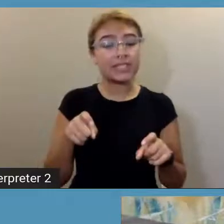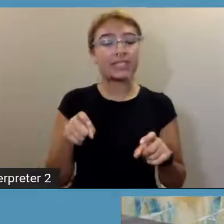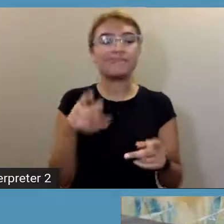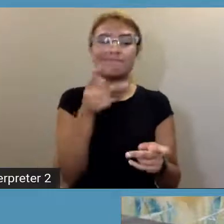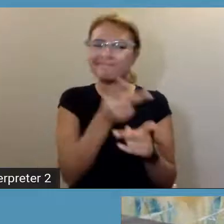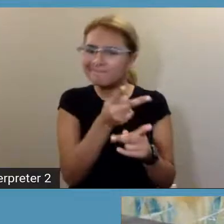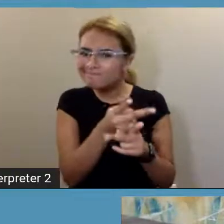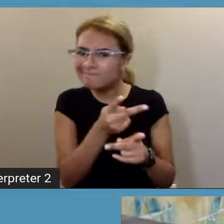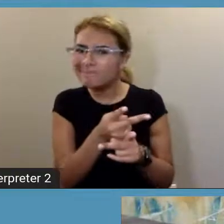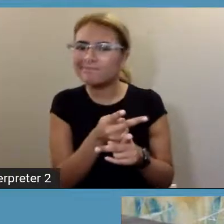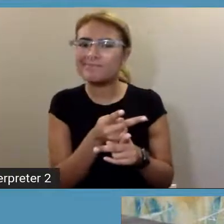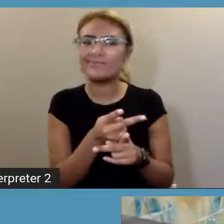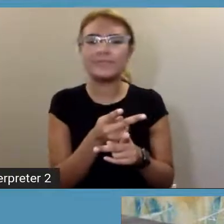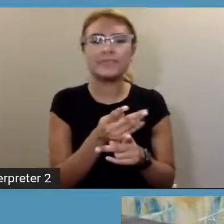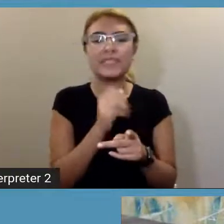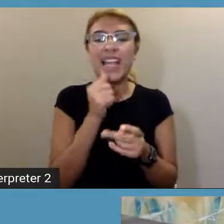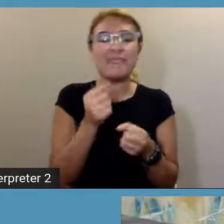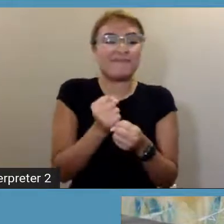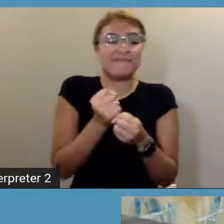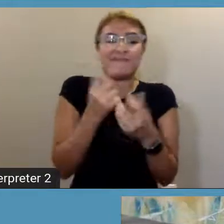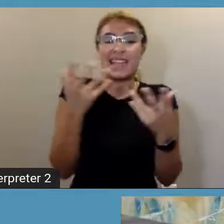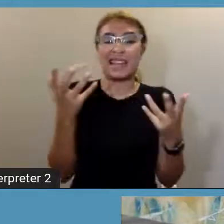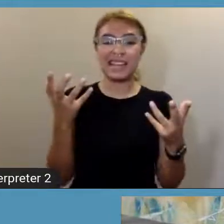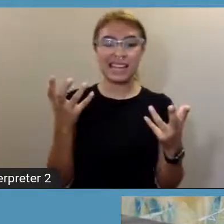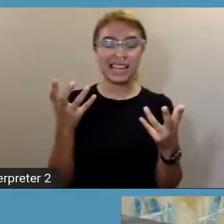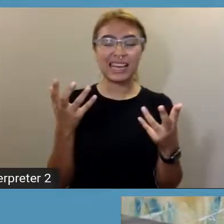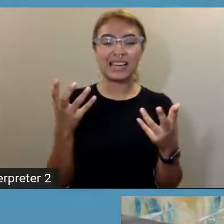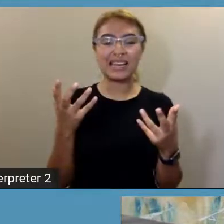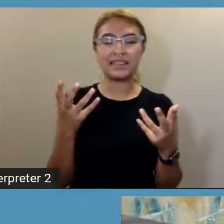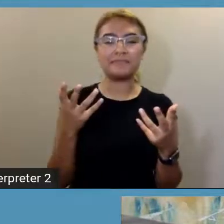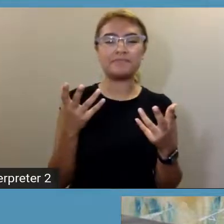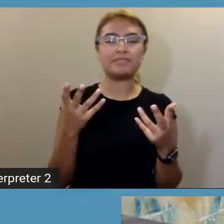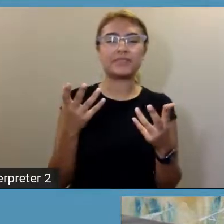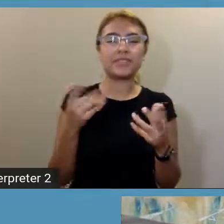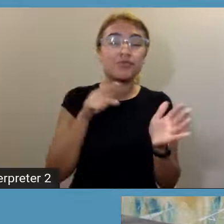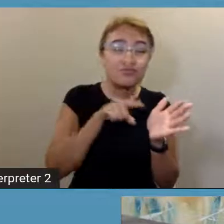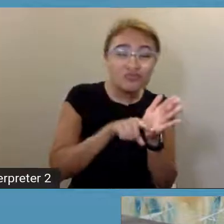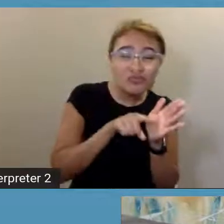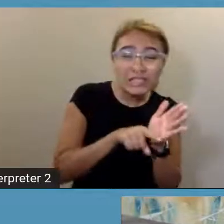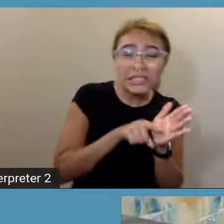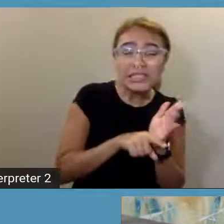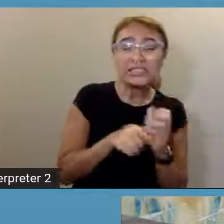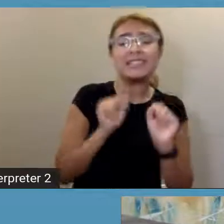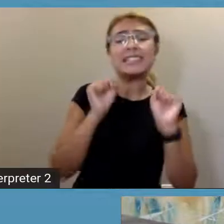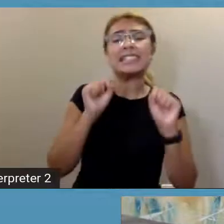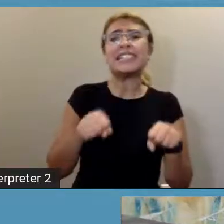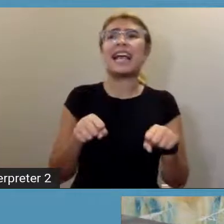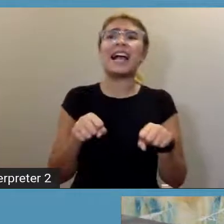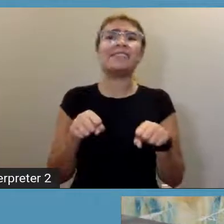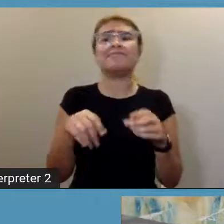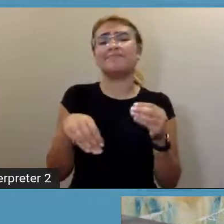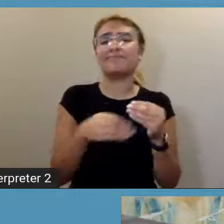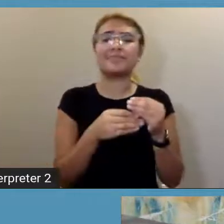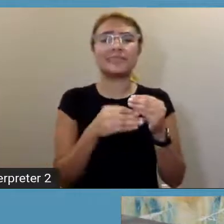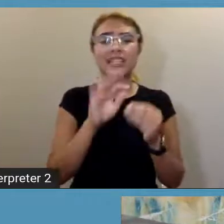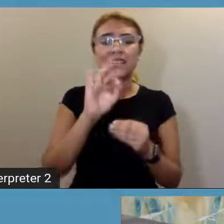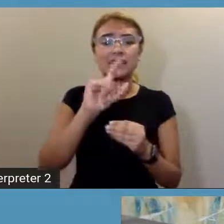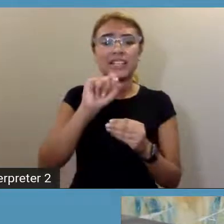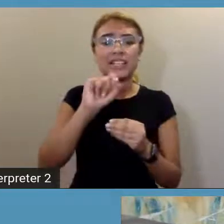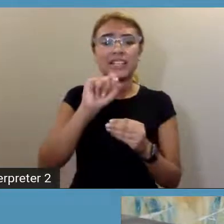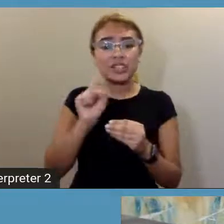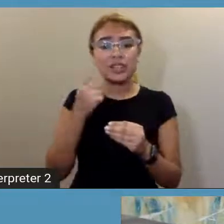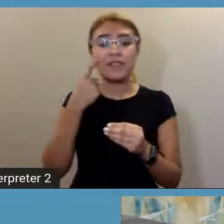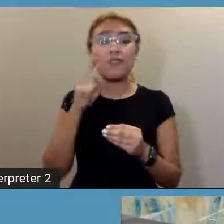careful because there's not much research. You can implement, say, things like filters for